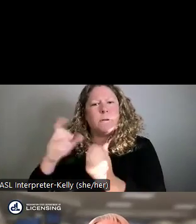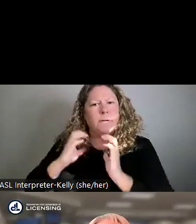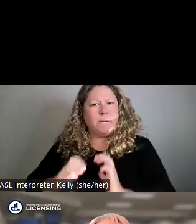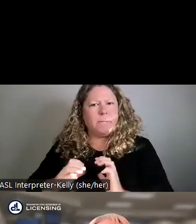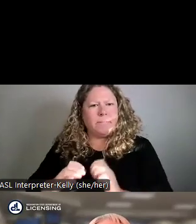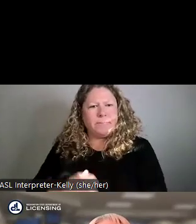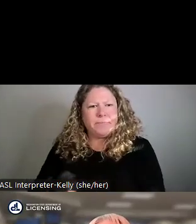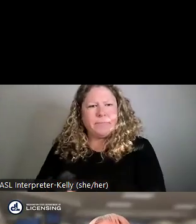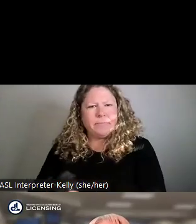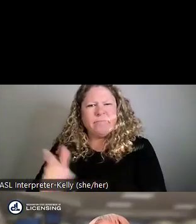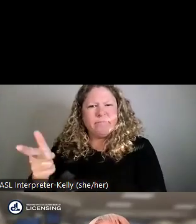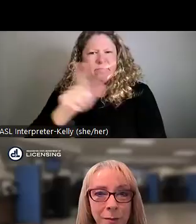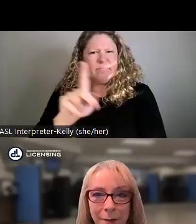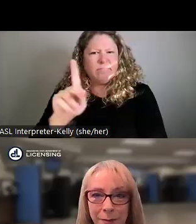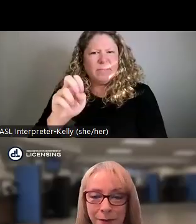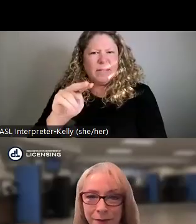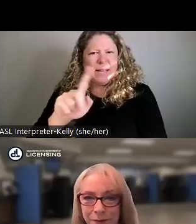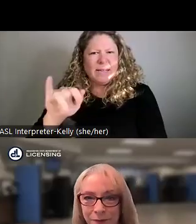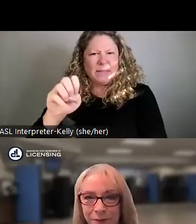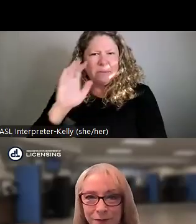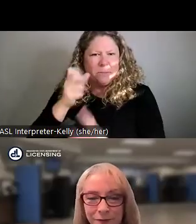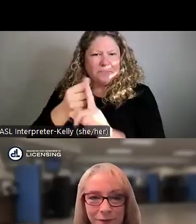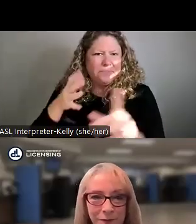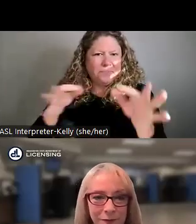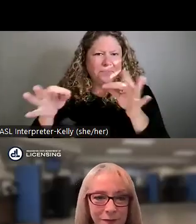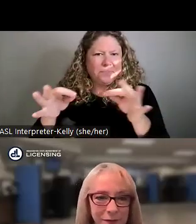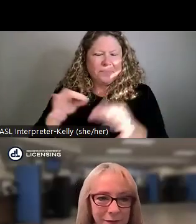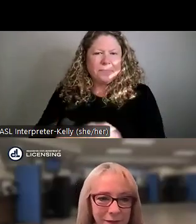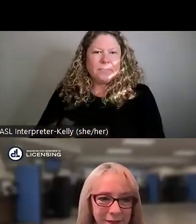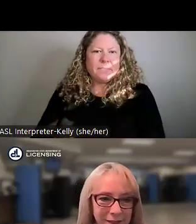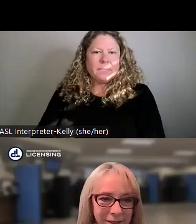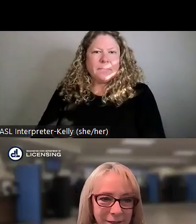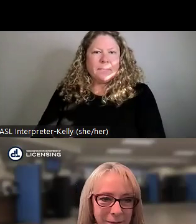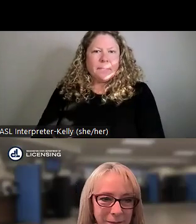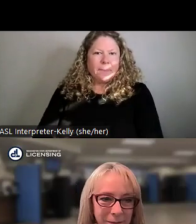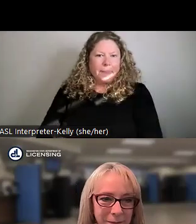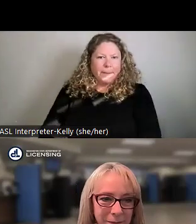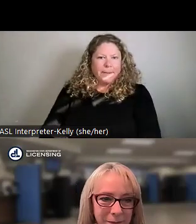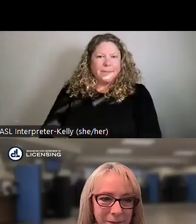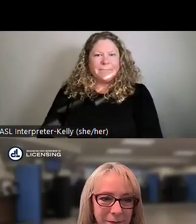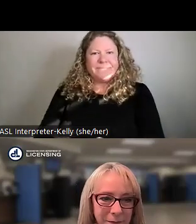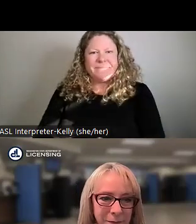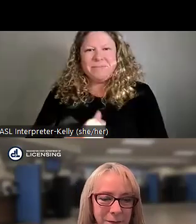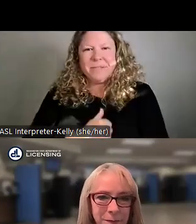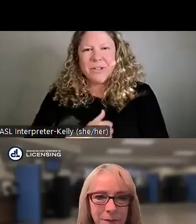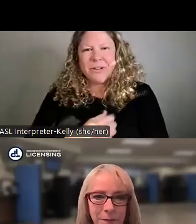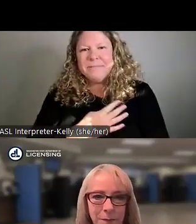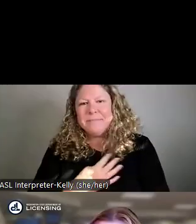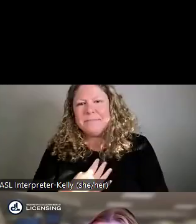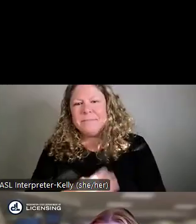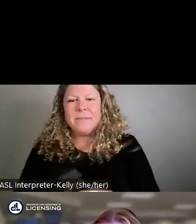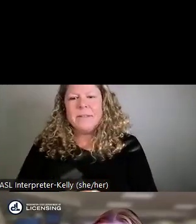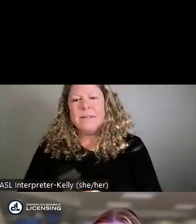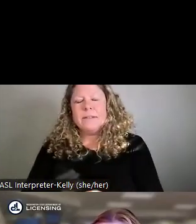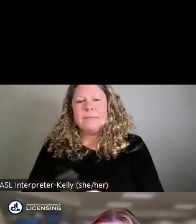will walk us through the customer journey map. Thank you, Dee. So most of the time that it takes to